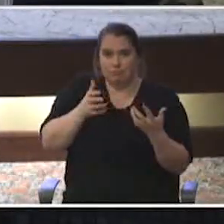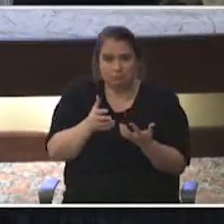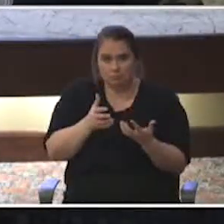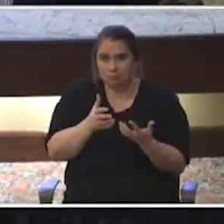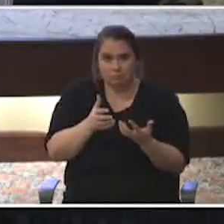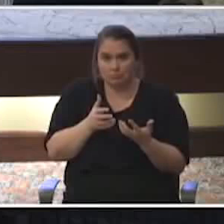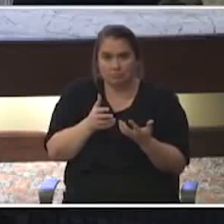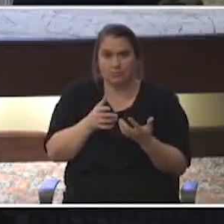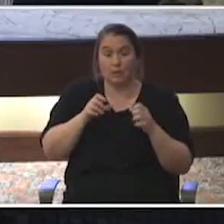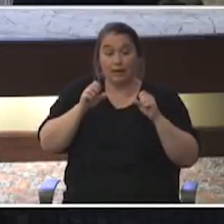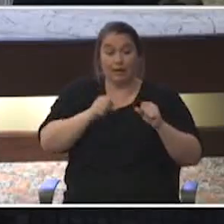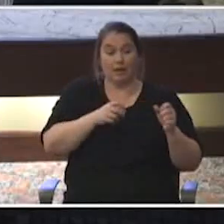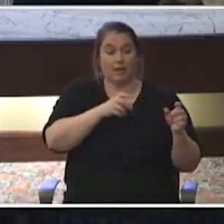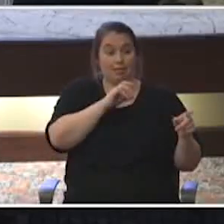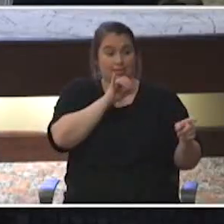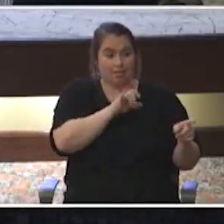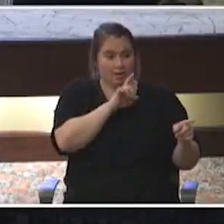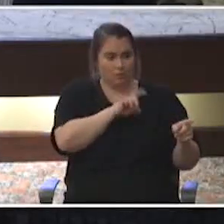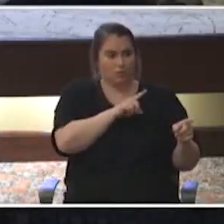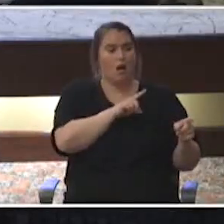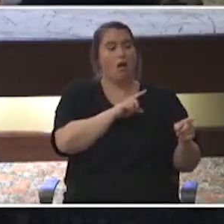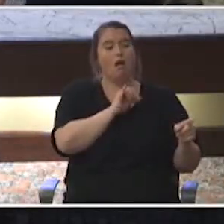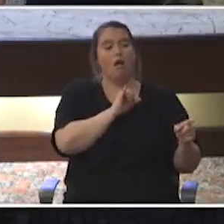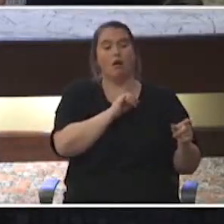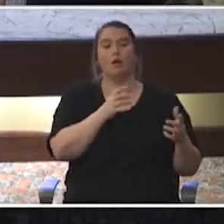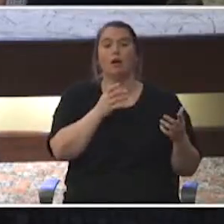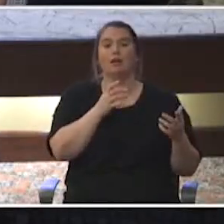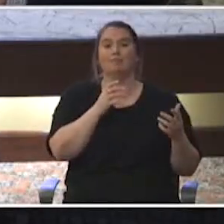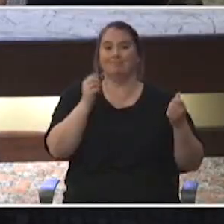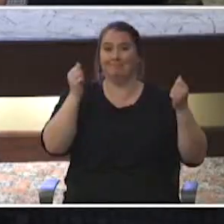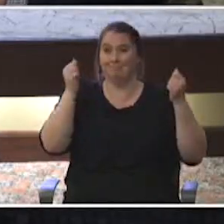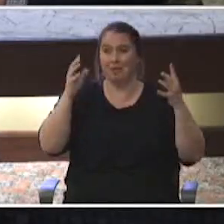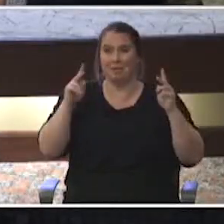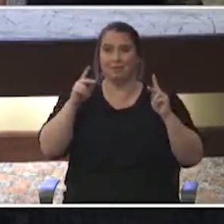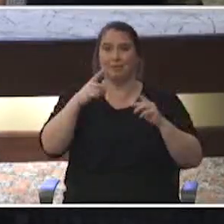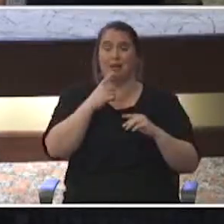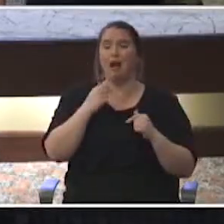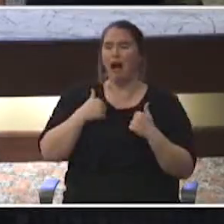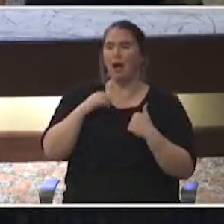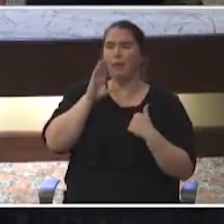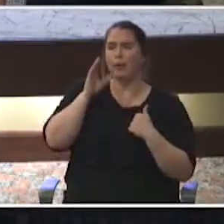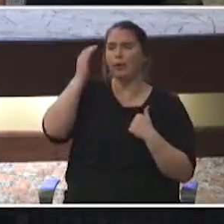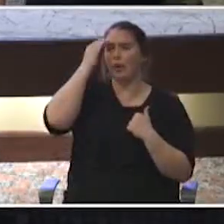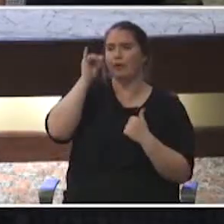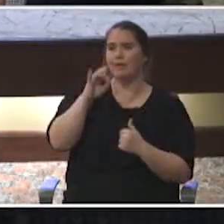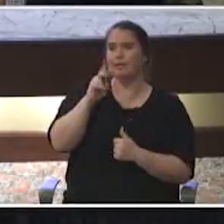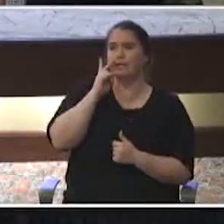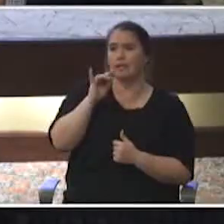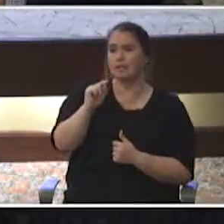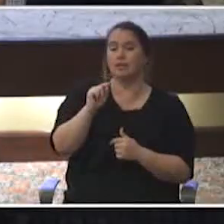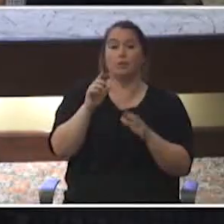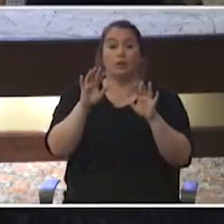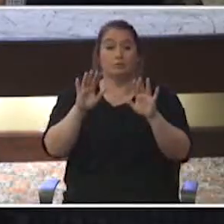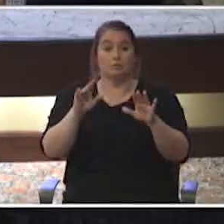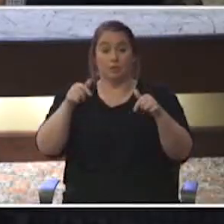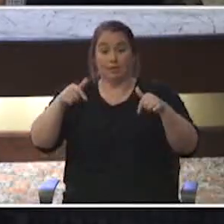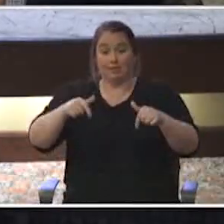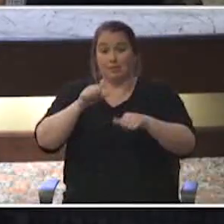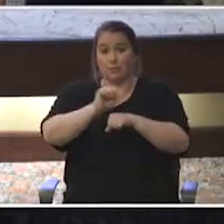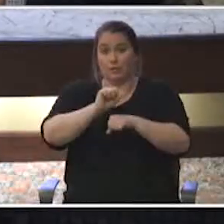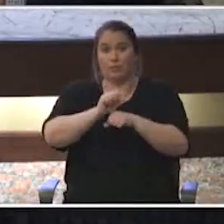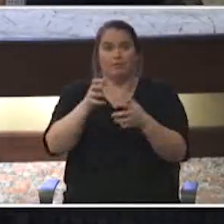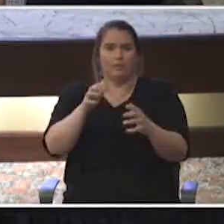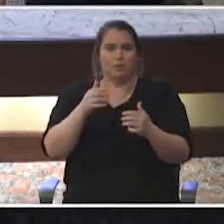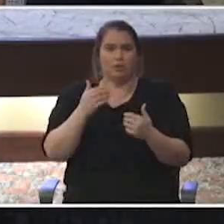and taking it beyond that, well, I know it when I see it. So tonight we're excited to share a window into the work underway, not only to address that